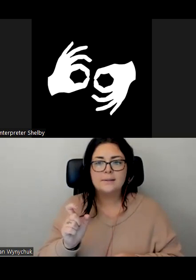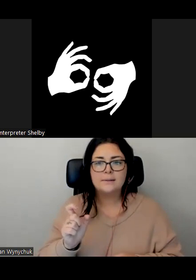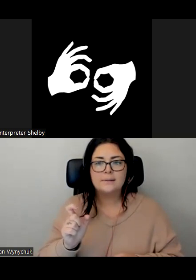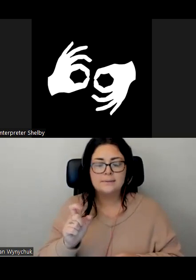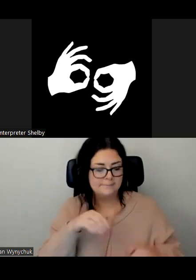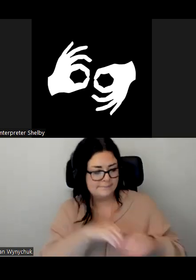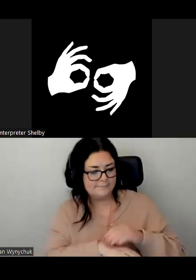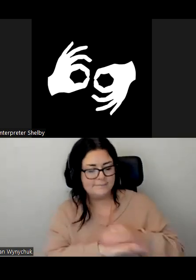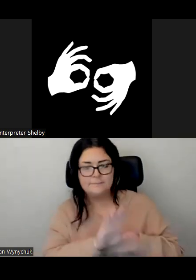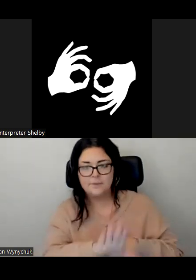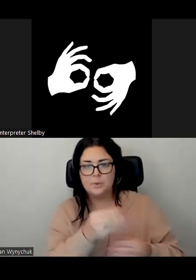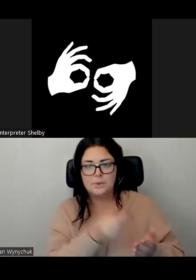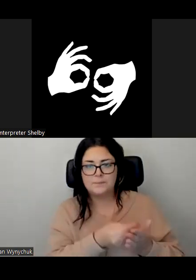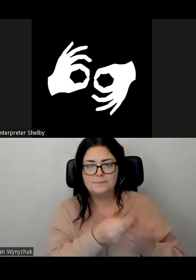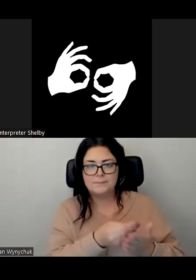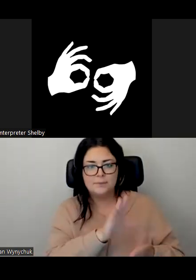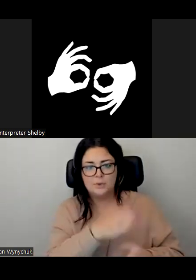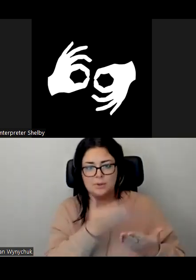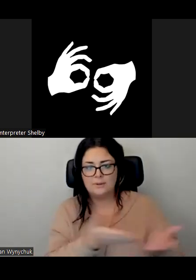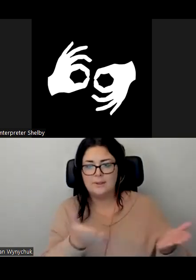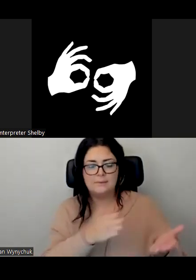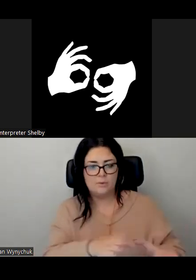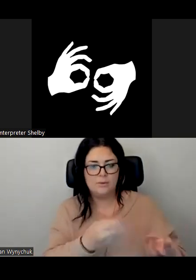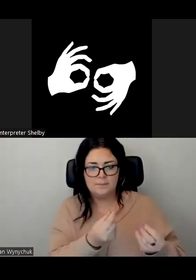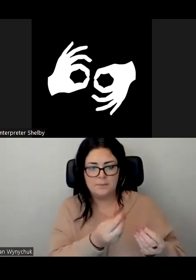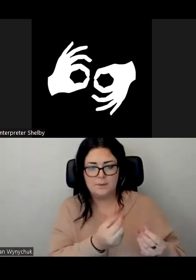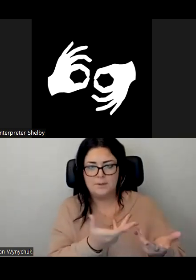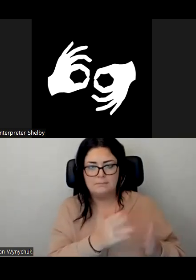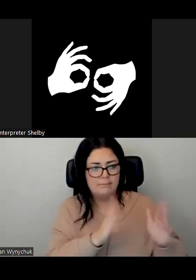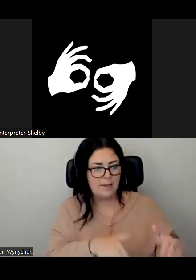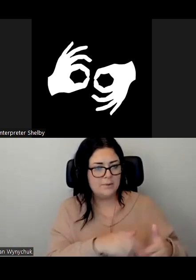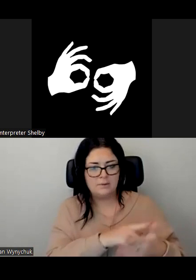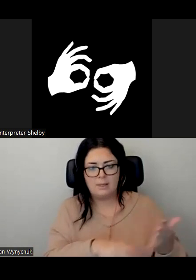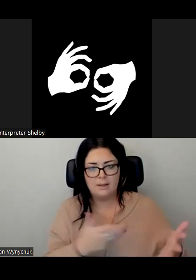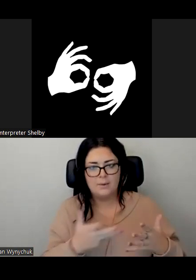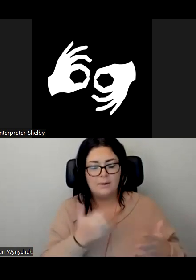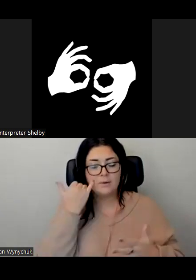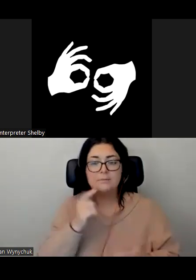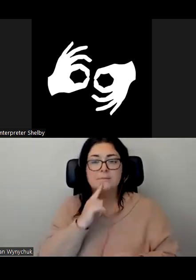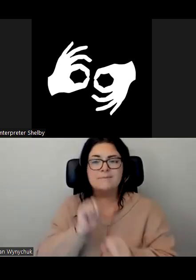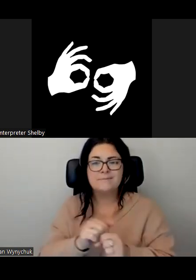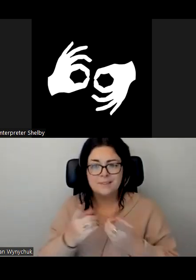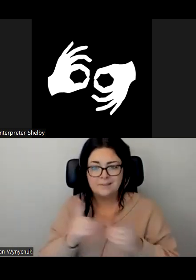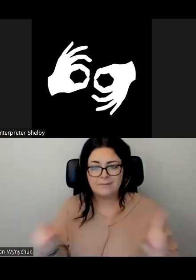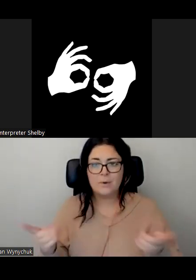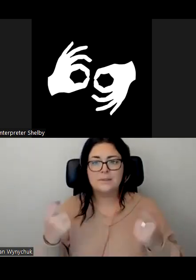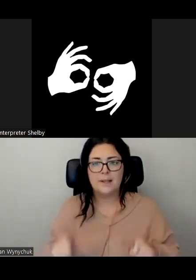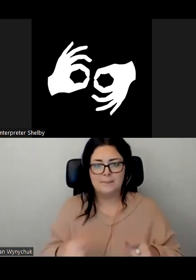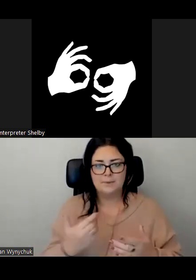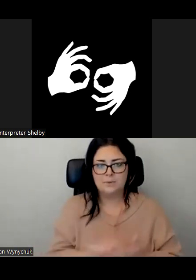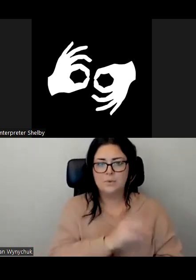getting access to your property, right? So just make sure that if you do get divorced, you will wind